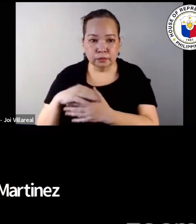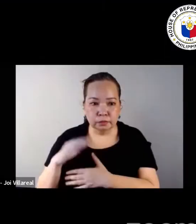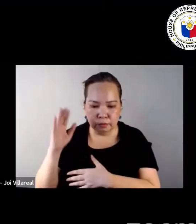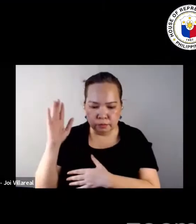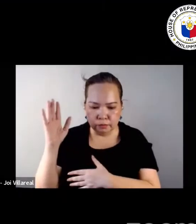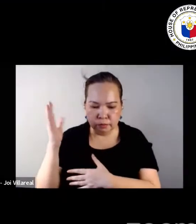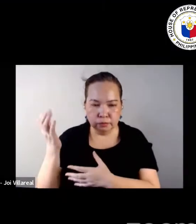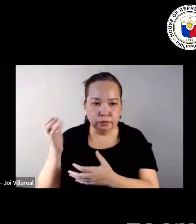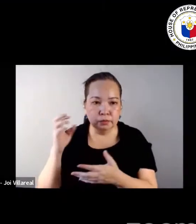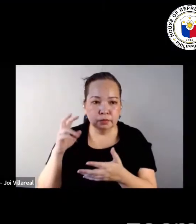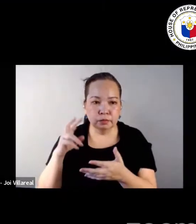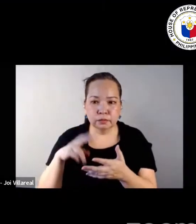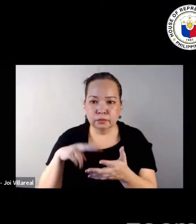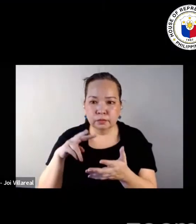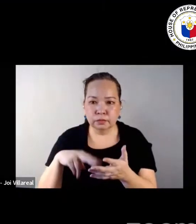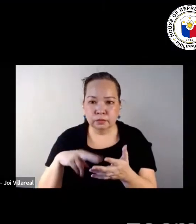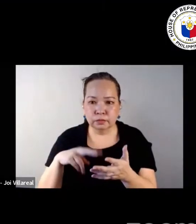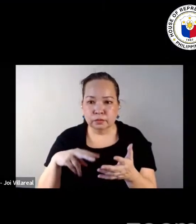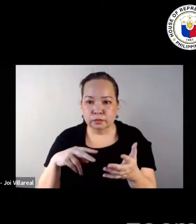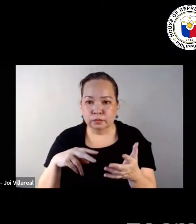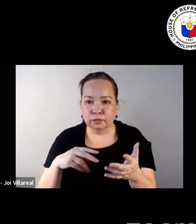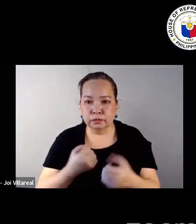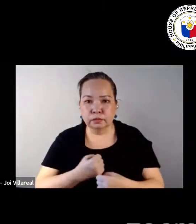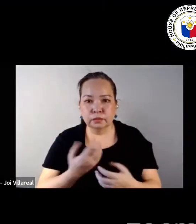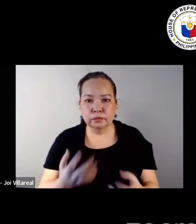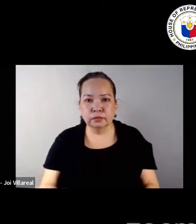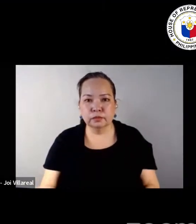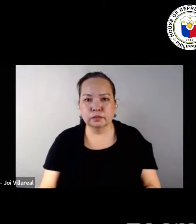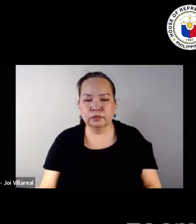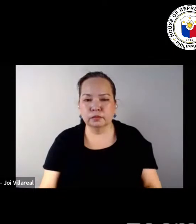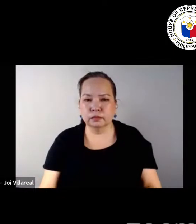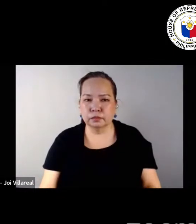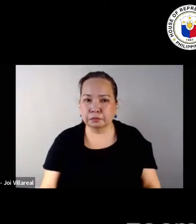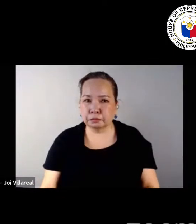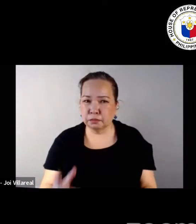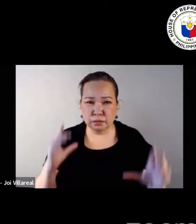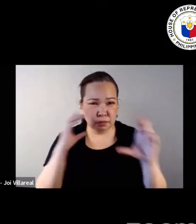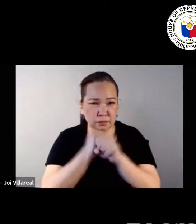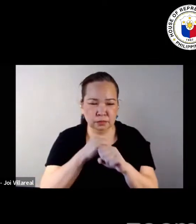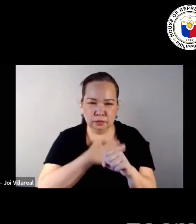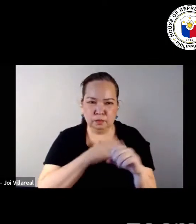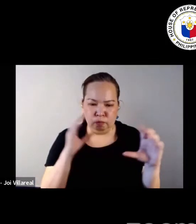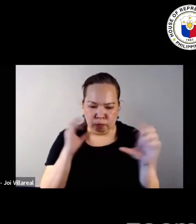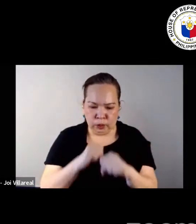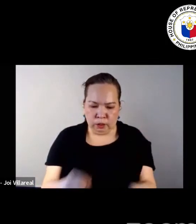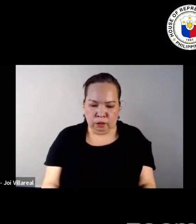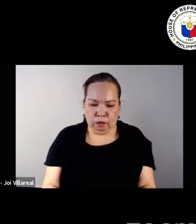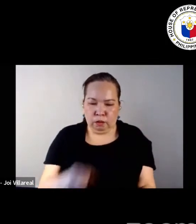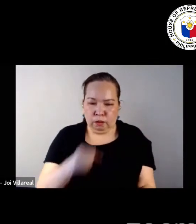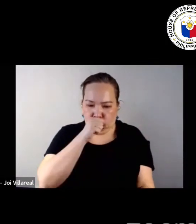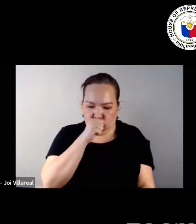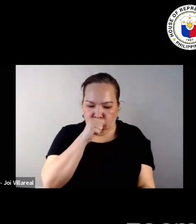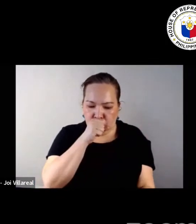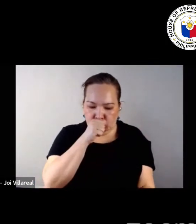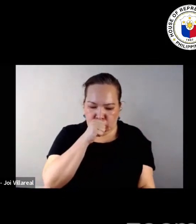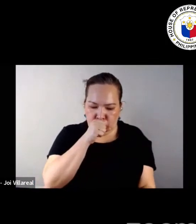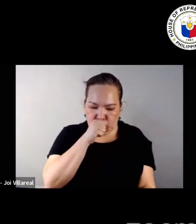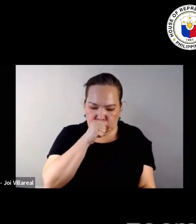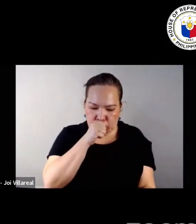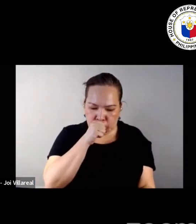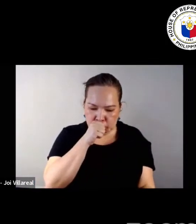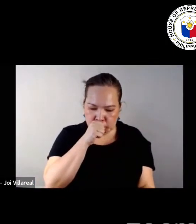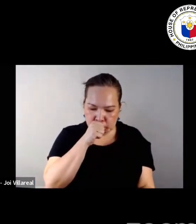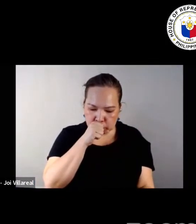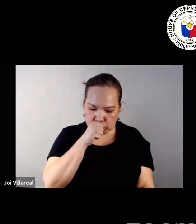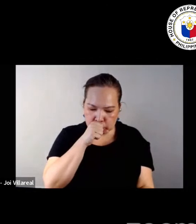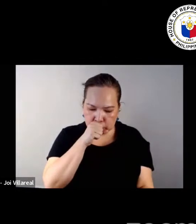an intention to say something? But kung pwede, briefly lang po, no? And then you can submit your position papers. In